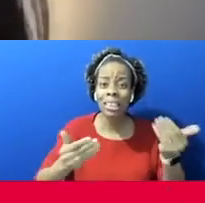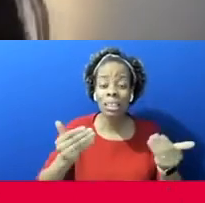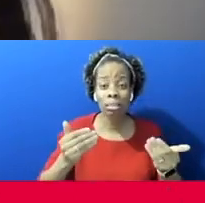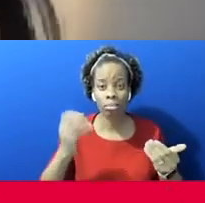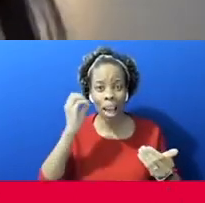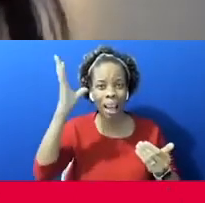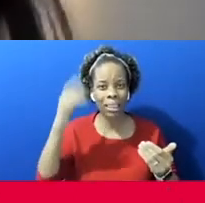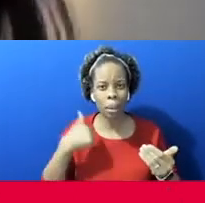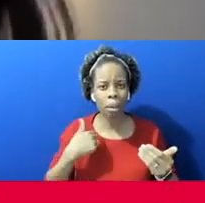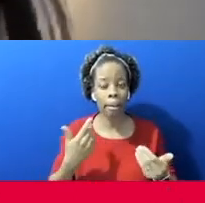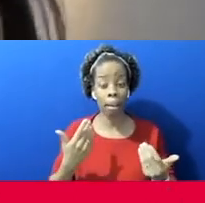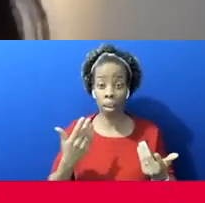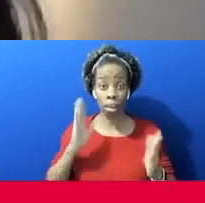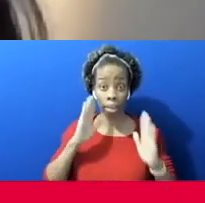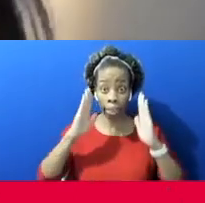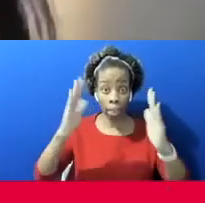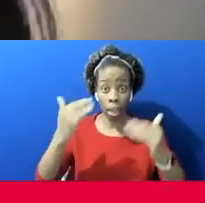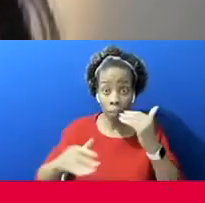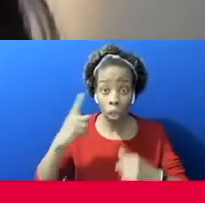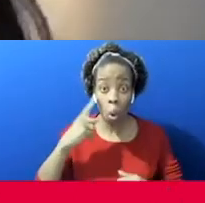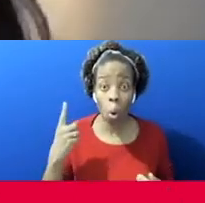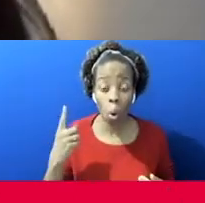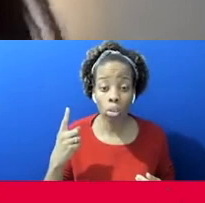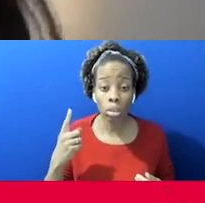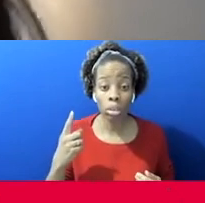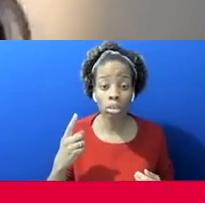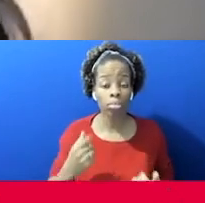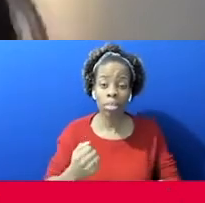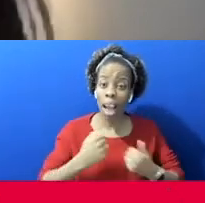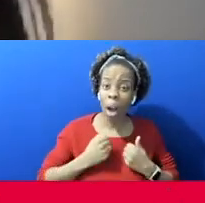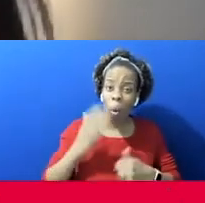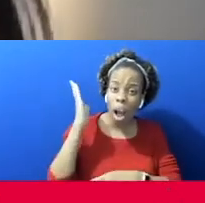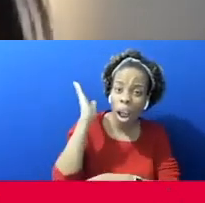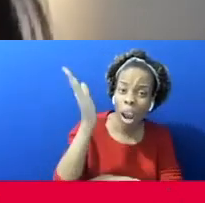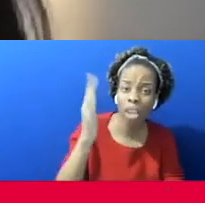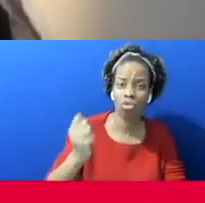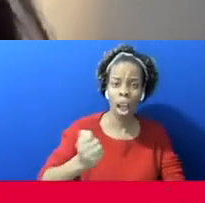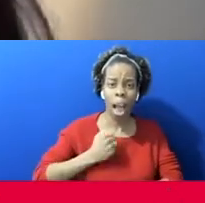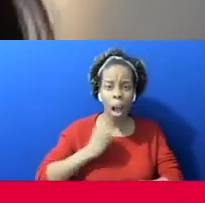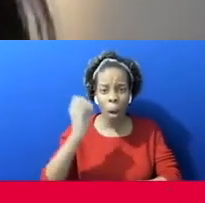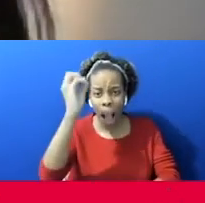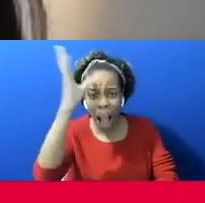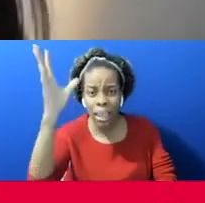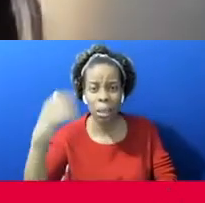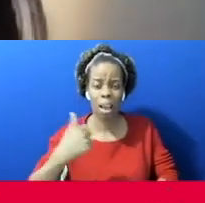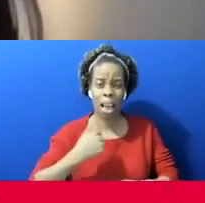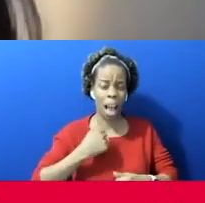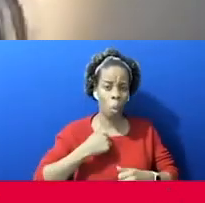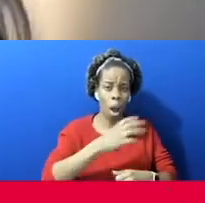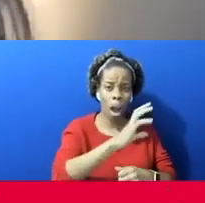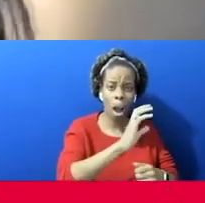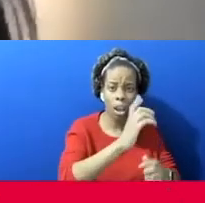like unless we are actively supporting, unless our lecturers, academics, etc., and institutions are being